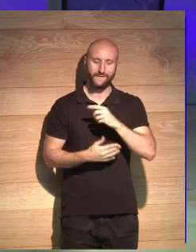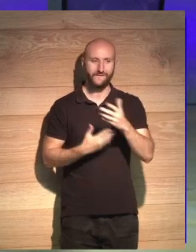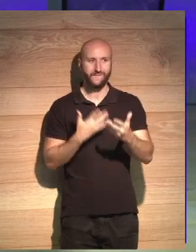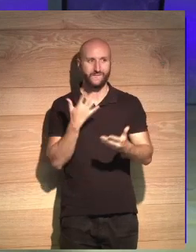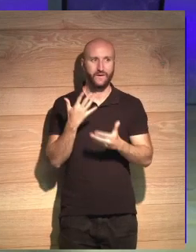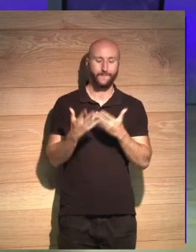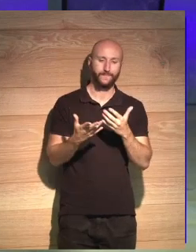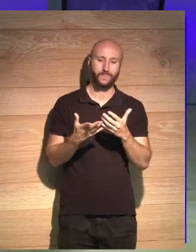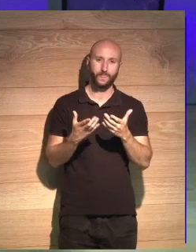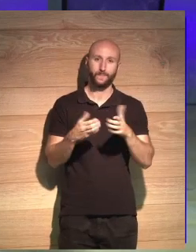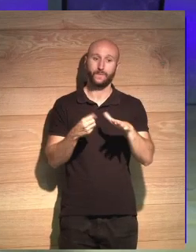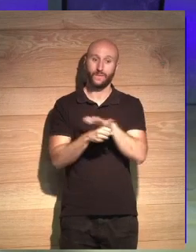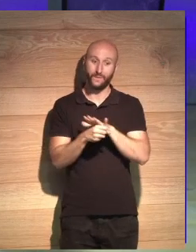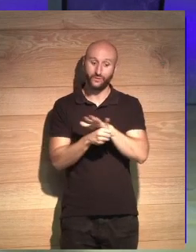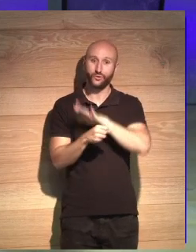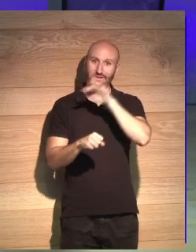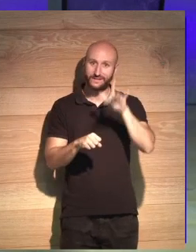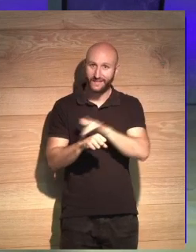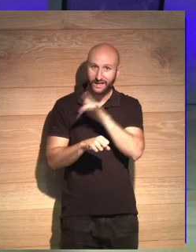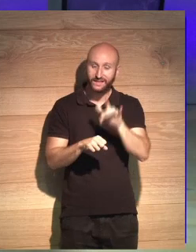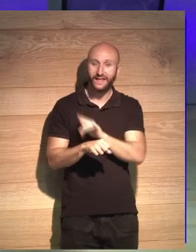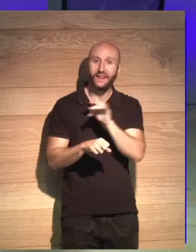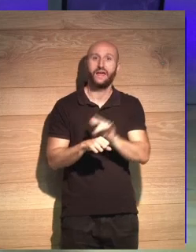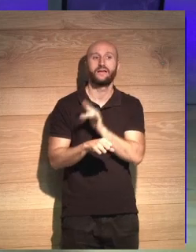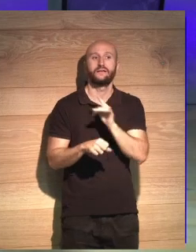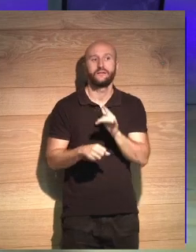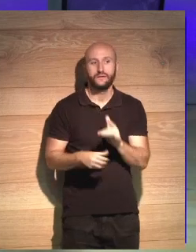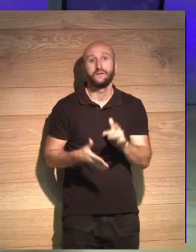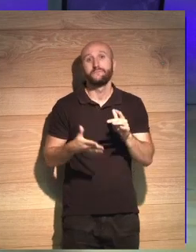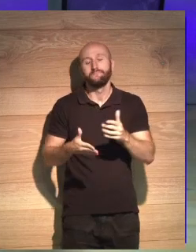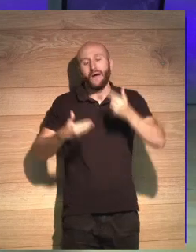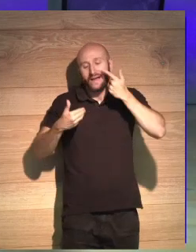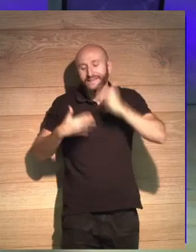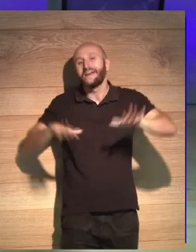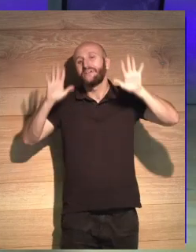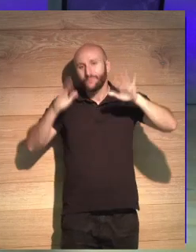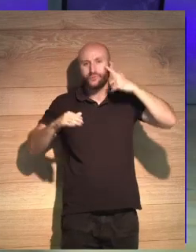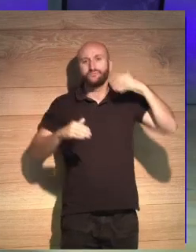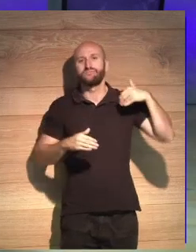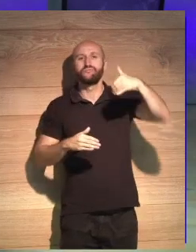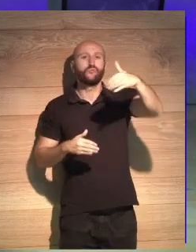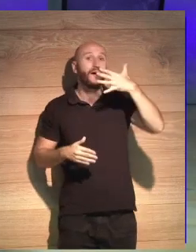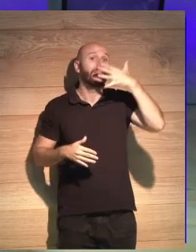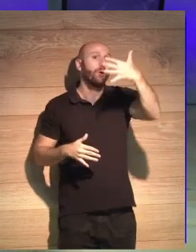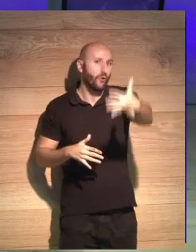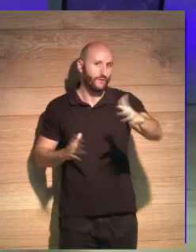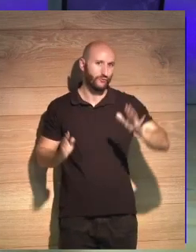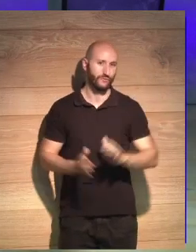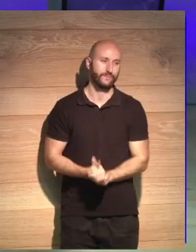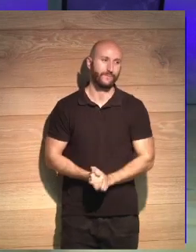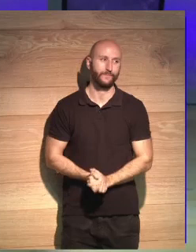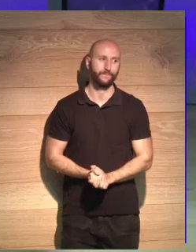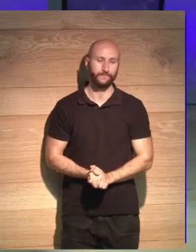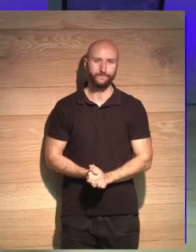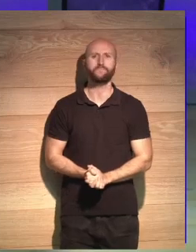and it helps you to feel within the virtual world. But okay, let's see where we are in